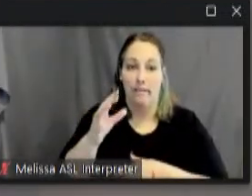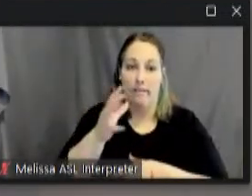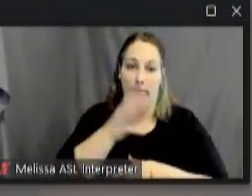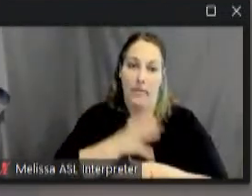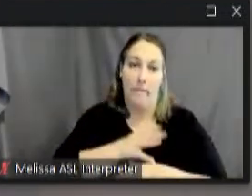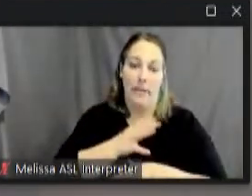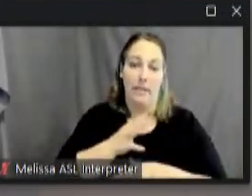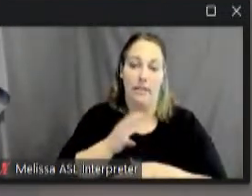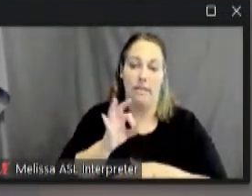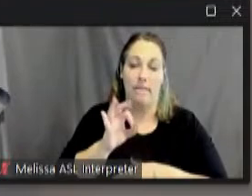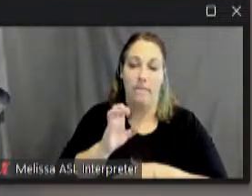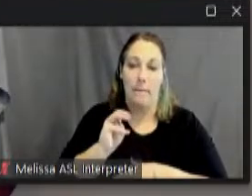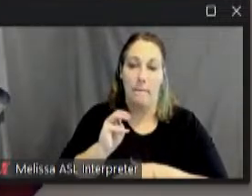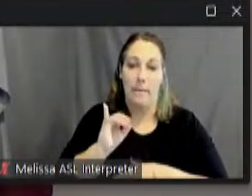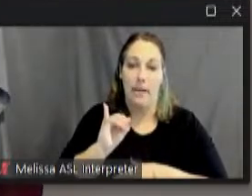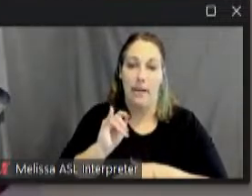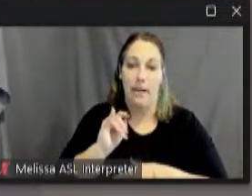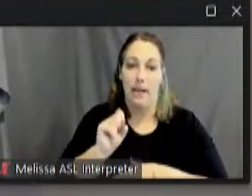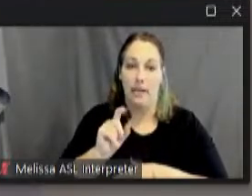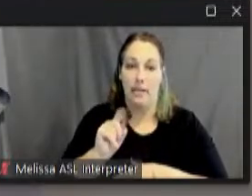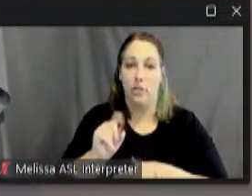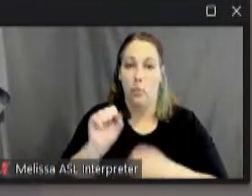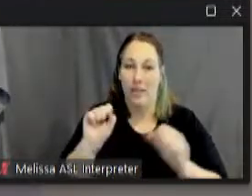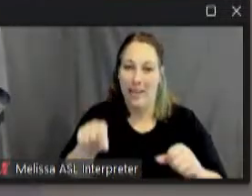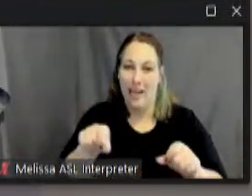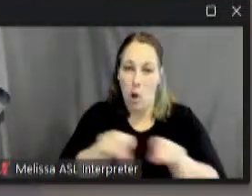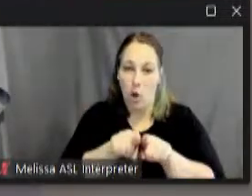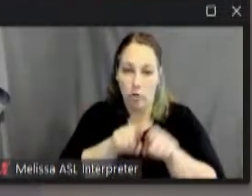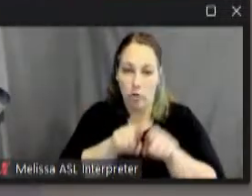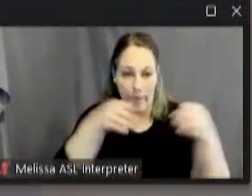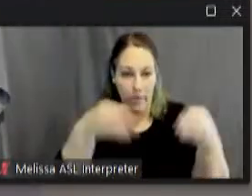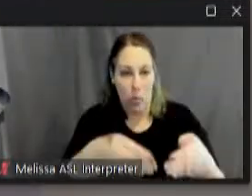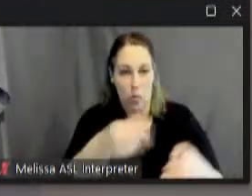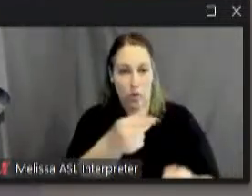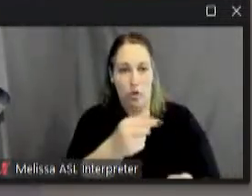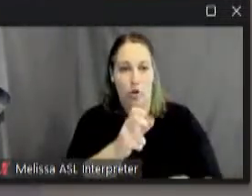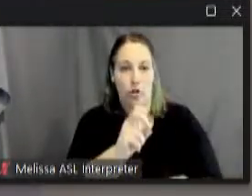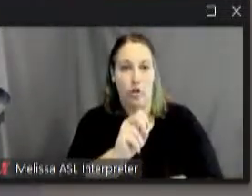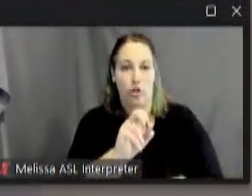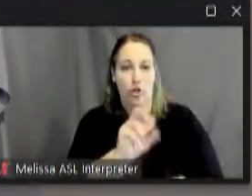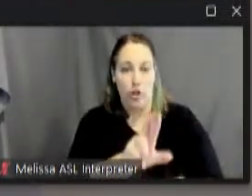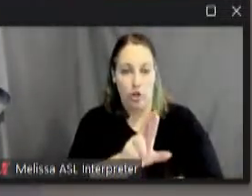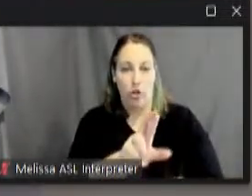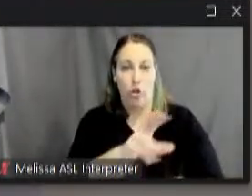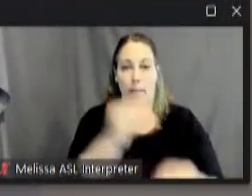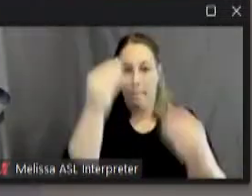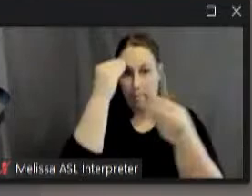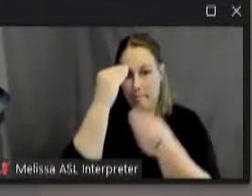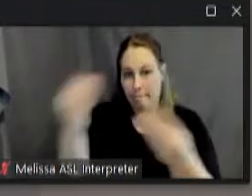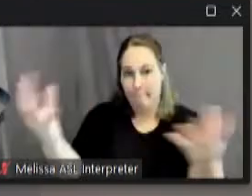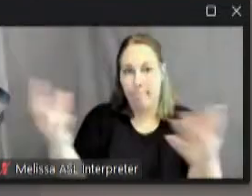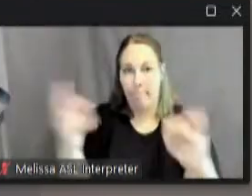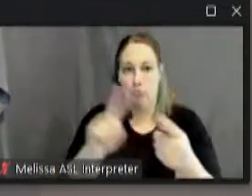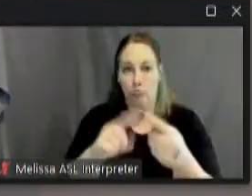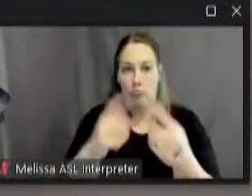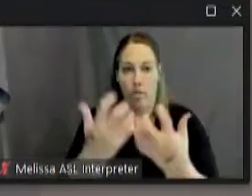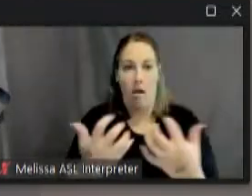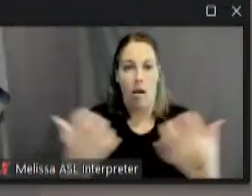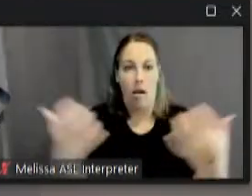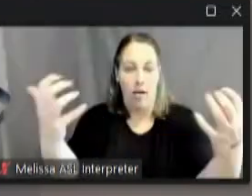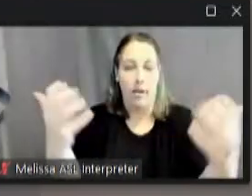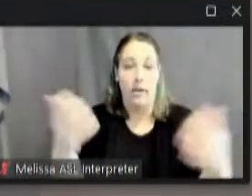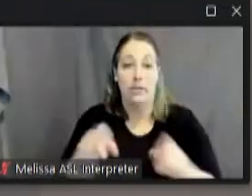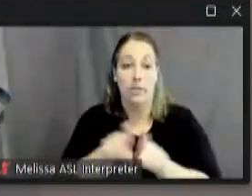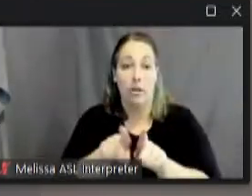to these meetings of information, these audiences. And this has also been socialized